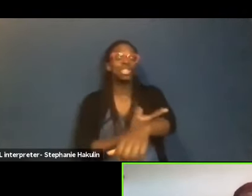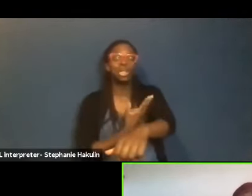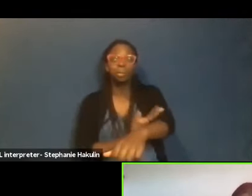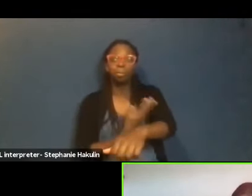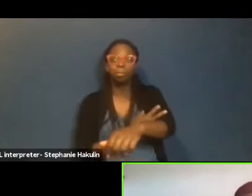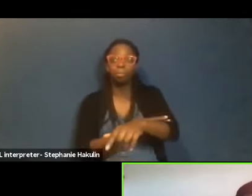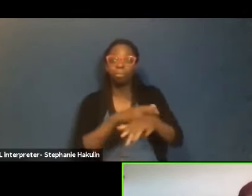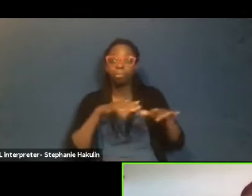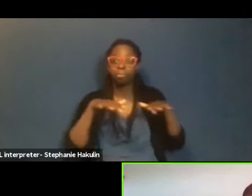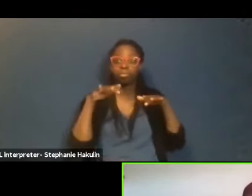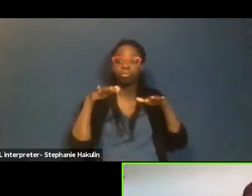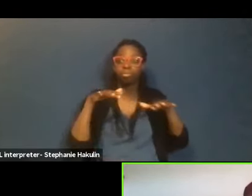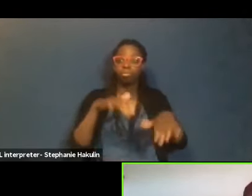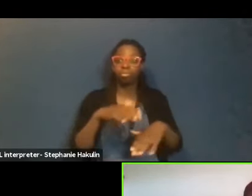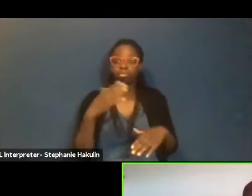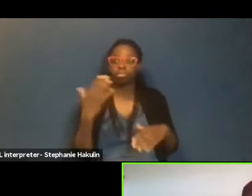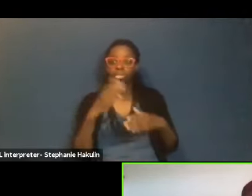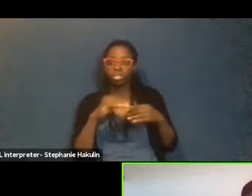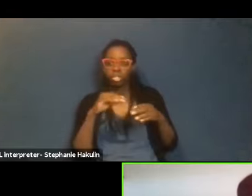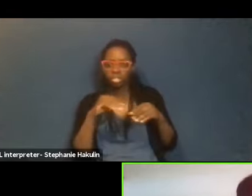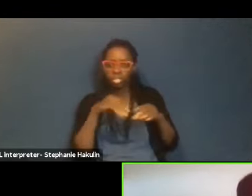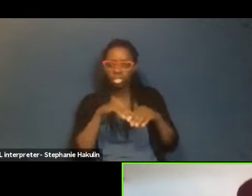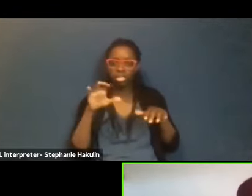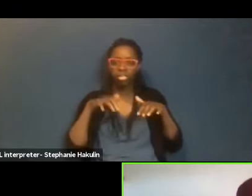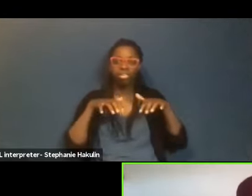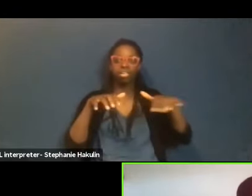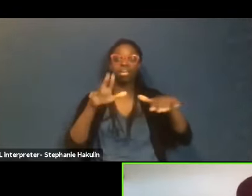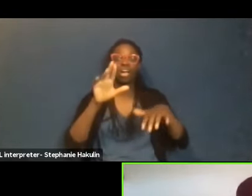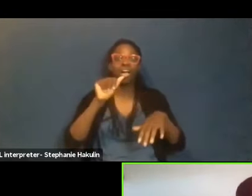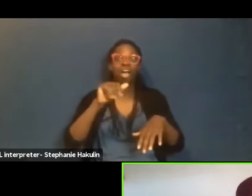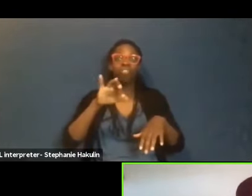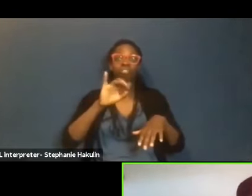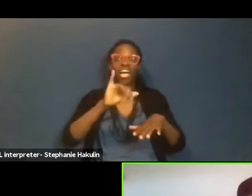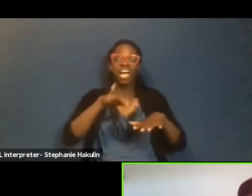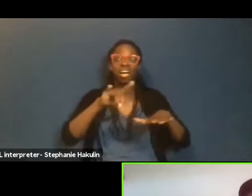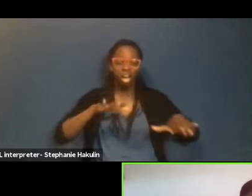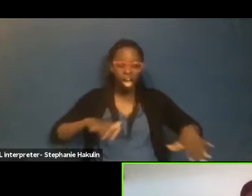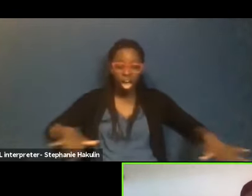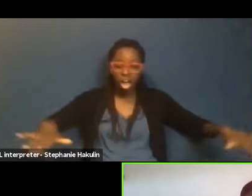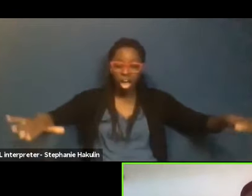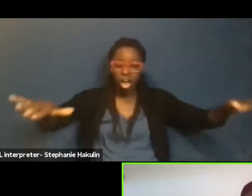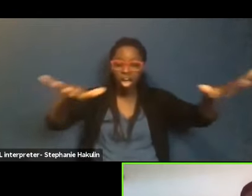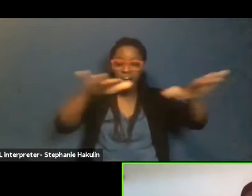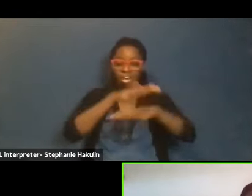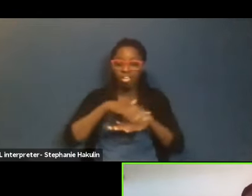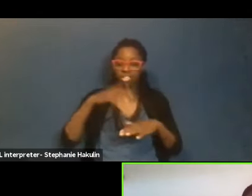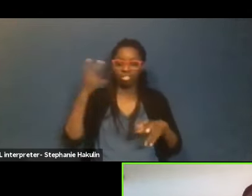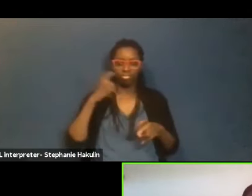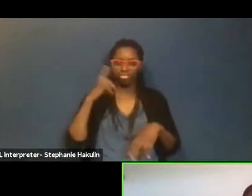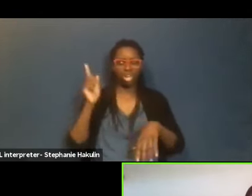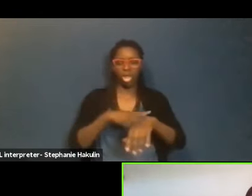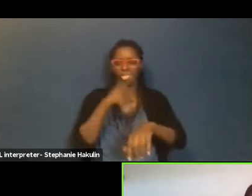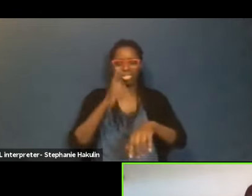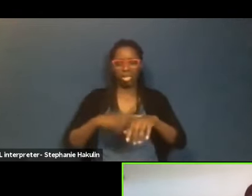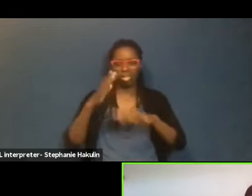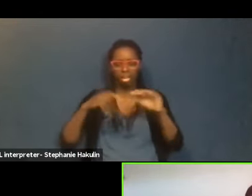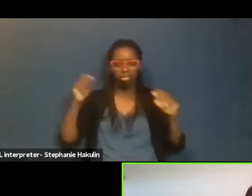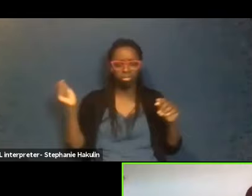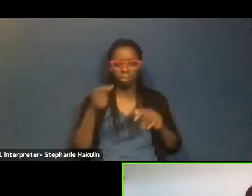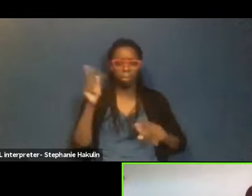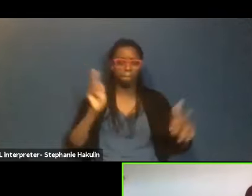ritual receding farther than hairlines and cracking whips. So I